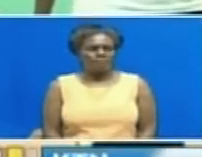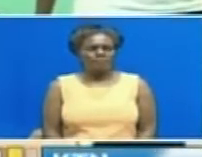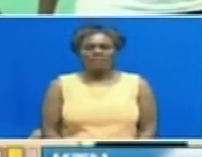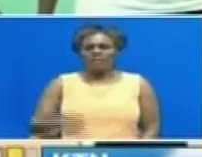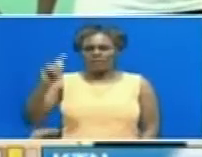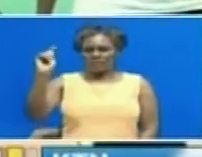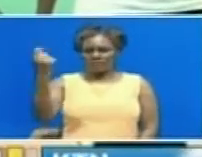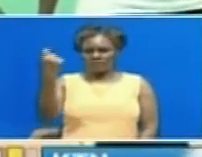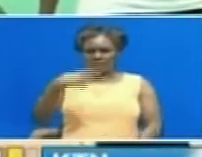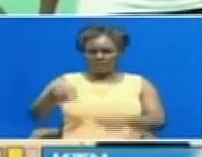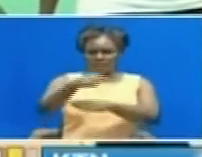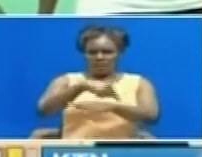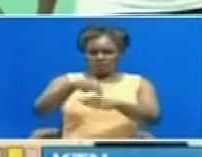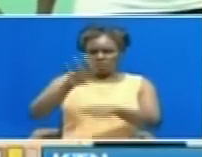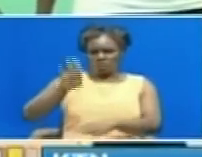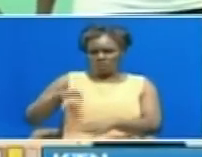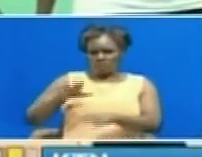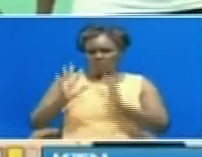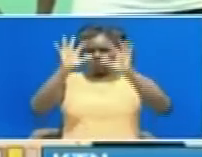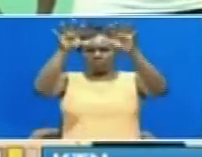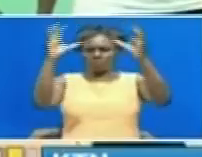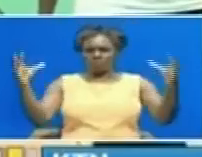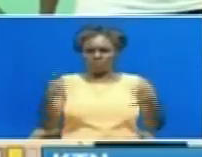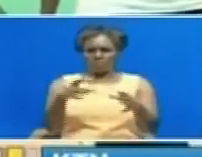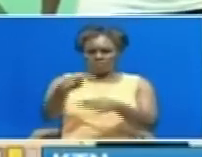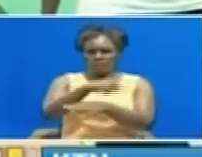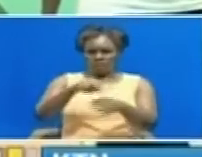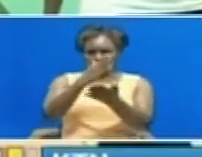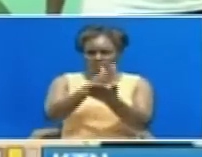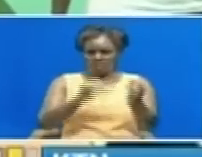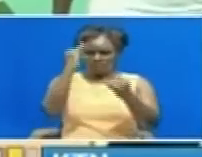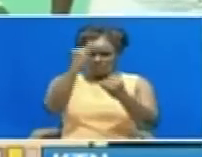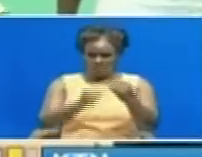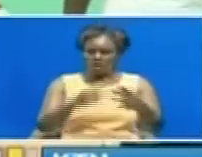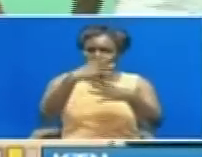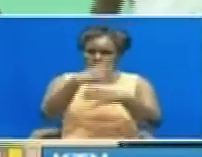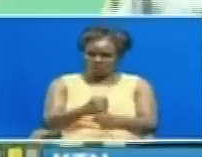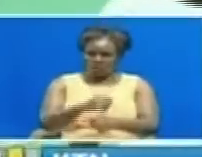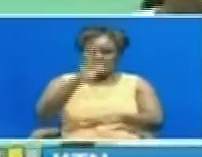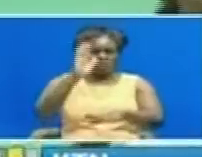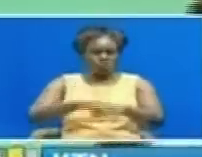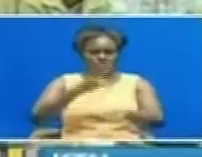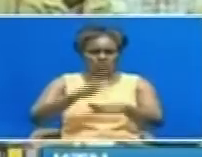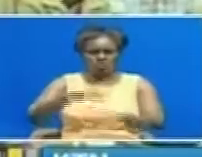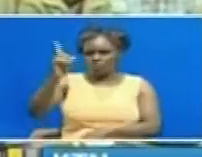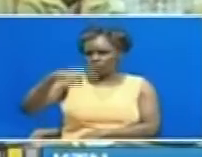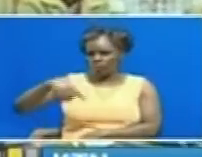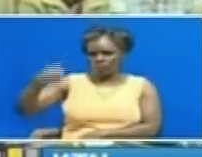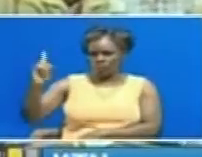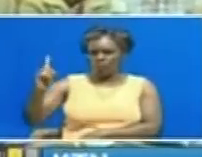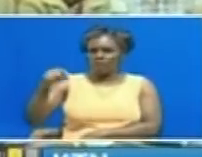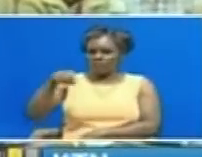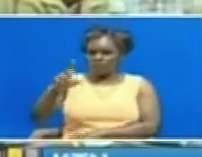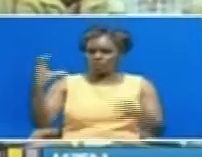The Kenya National Volleyball Women's Team will get into the African Nations Cup semi-finals confident of a good show following their flawless campaign. The